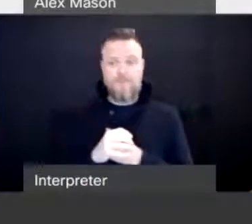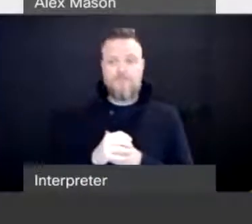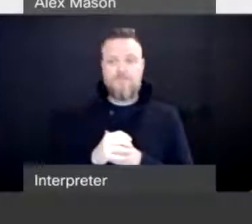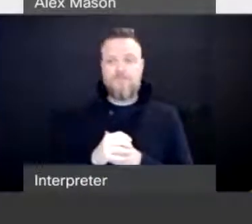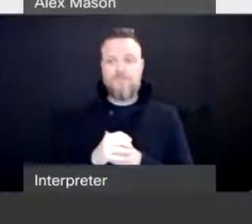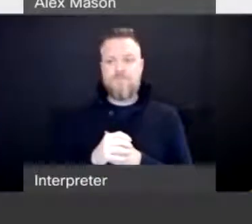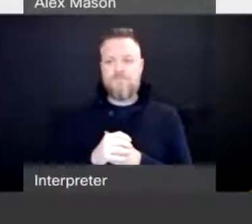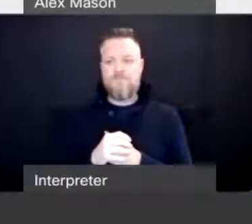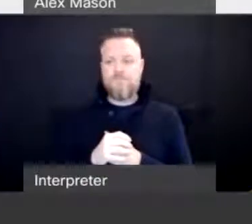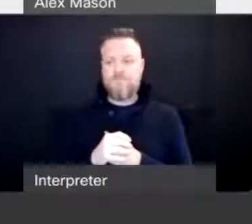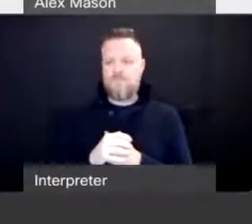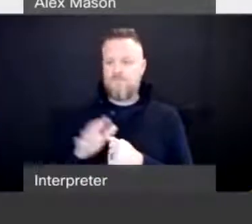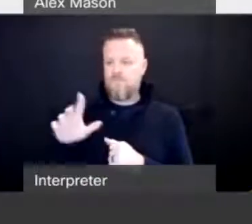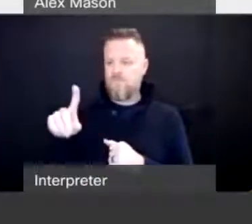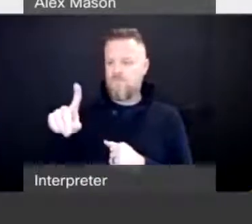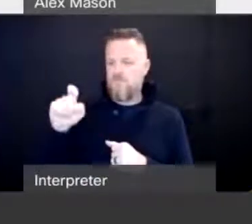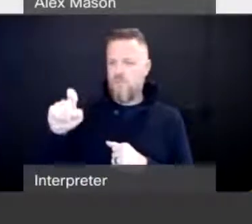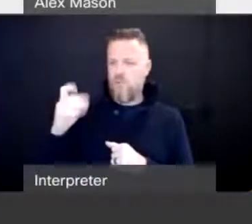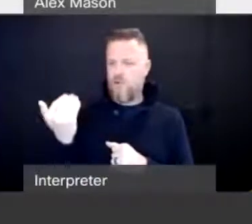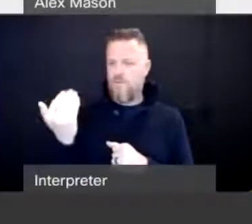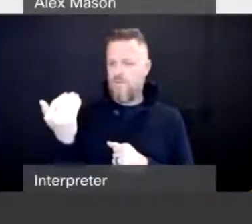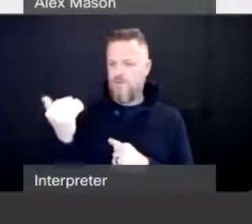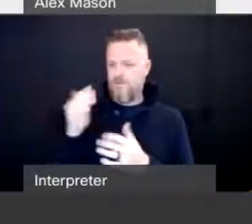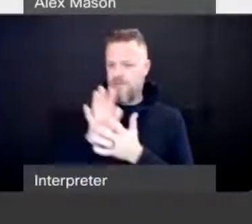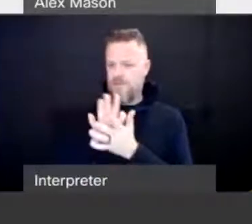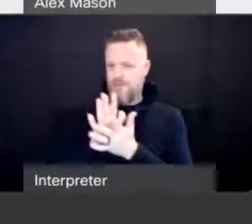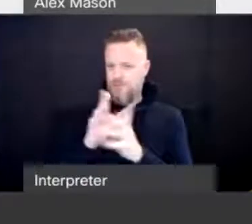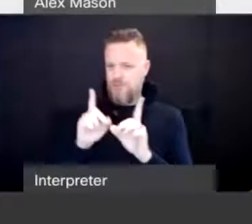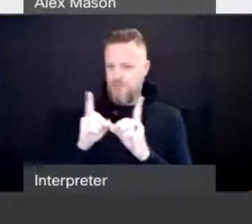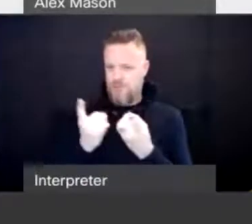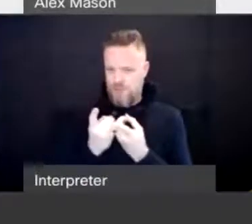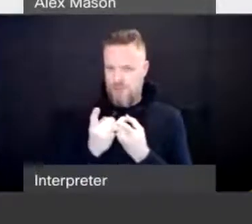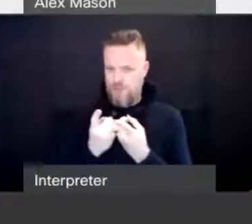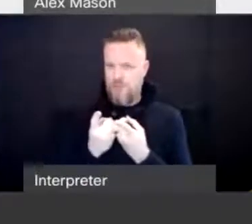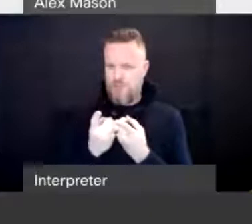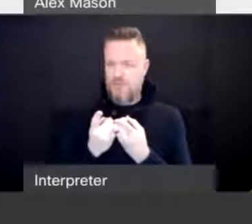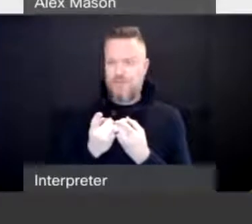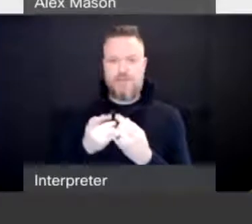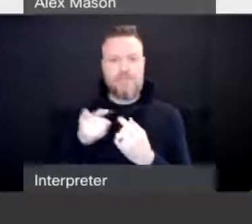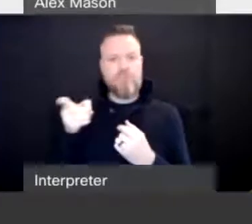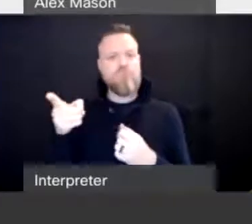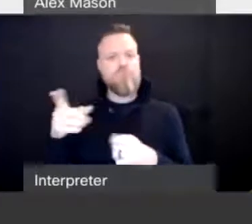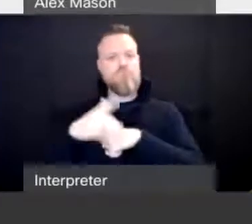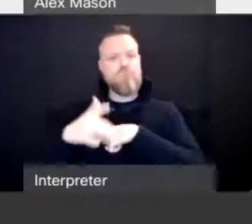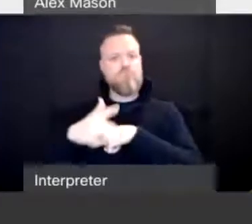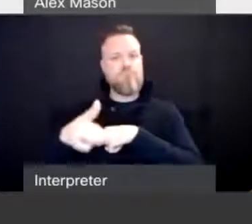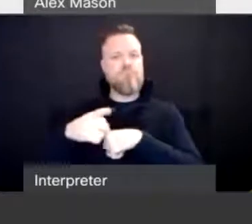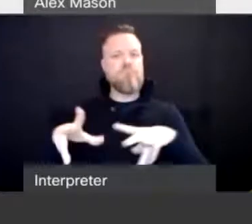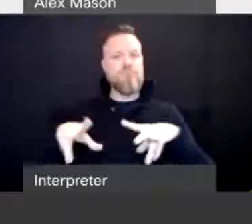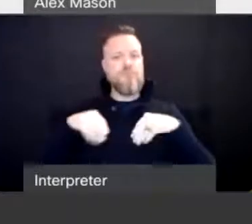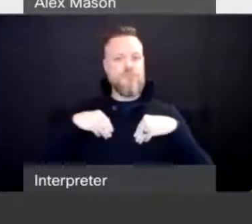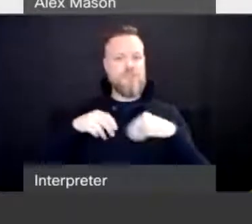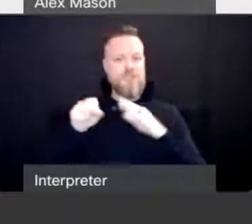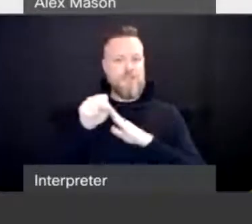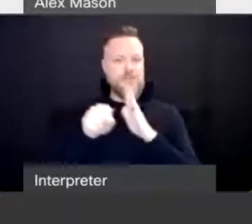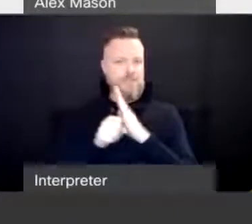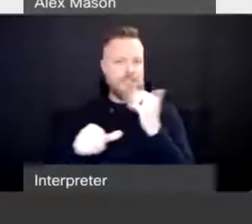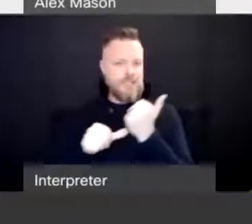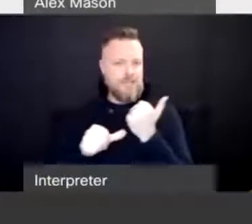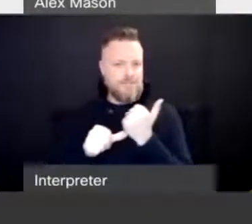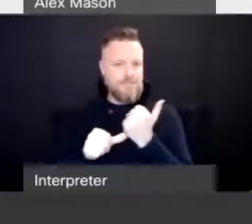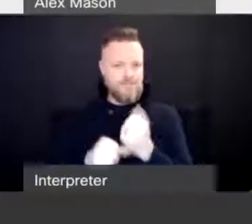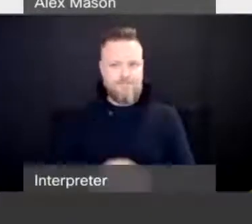there are only 115 school districts that are eligible to receive state aid.